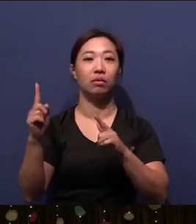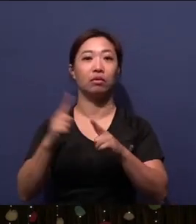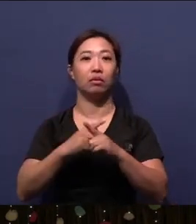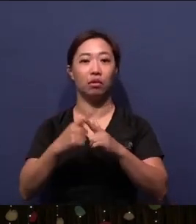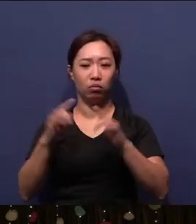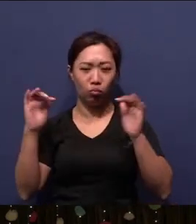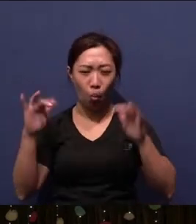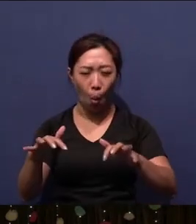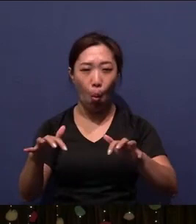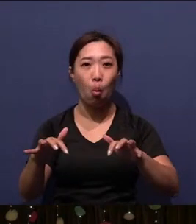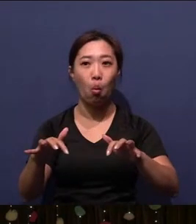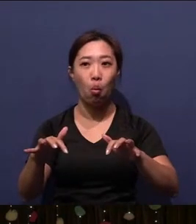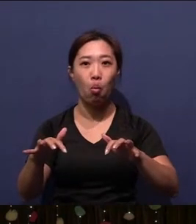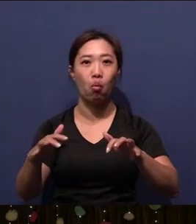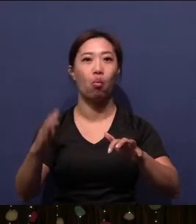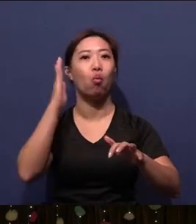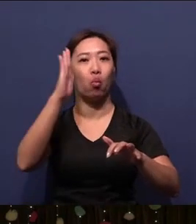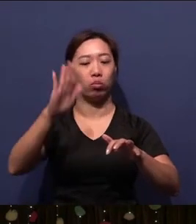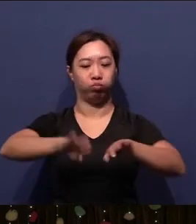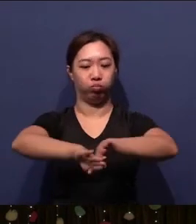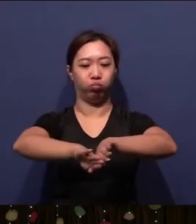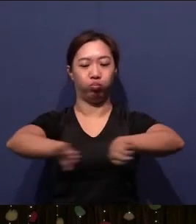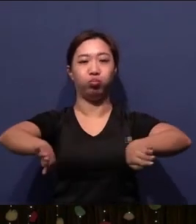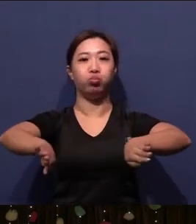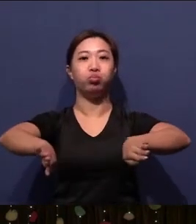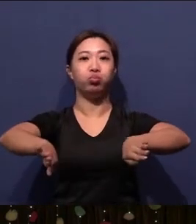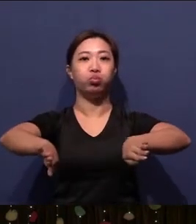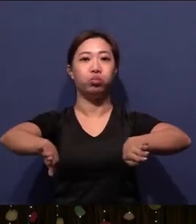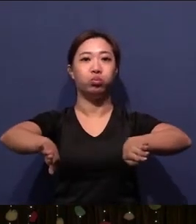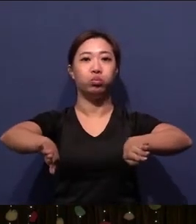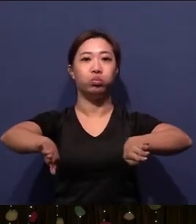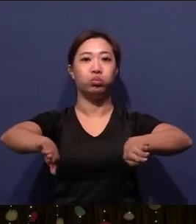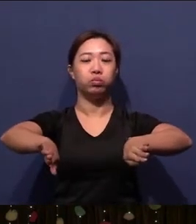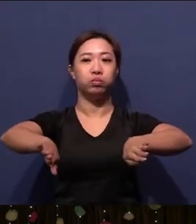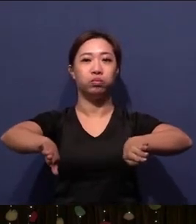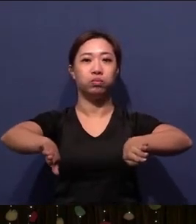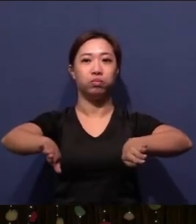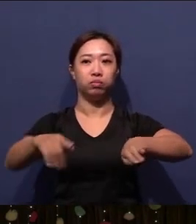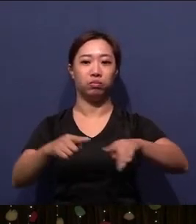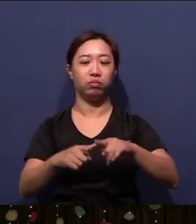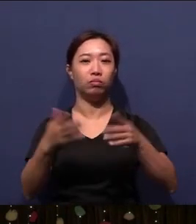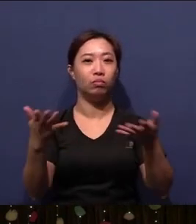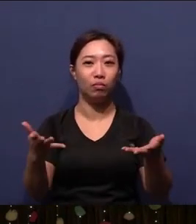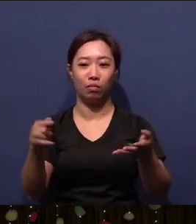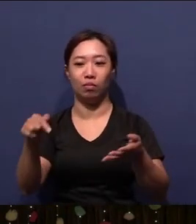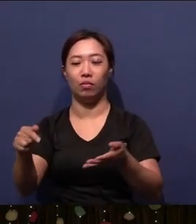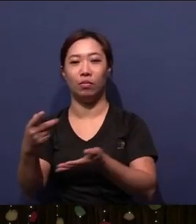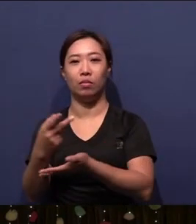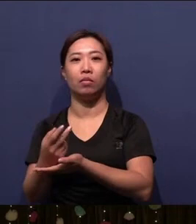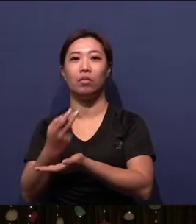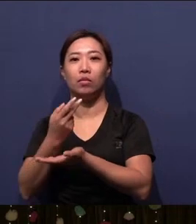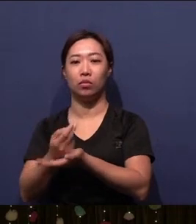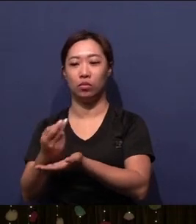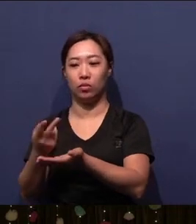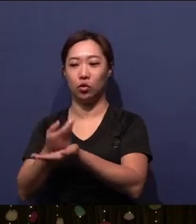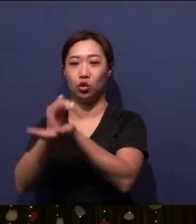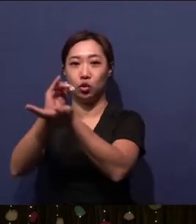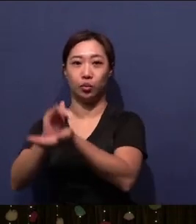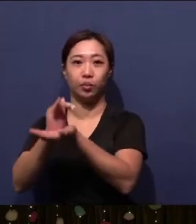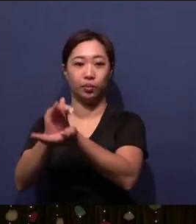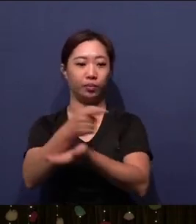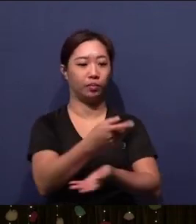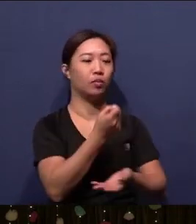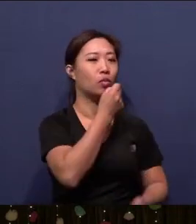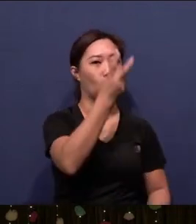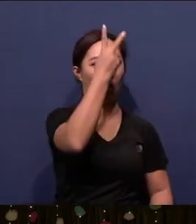is gathered, a separation occurs here. Here we see there will be a distinction made between the sheep and the goats.